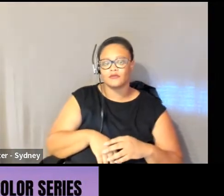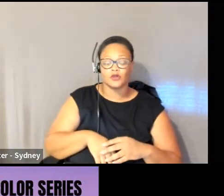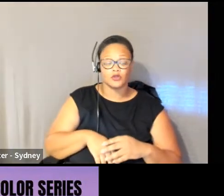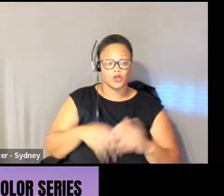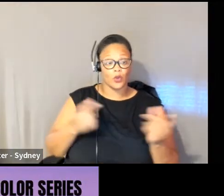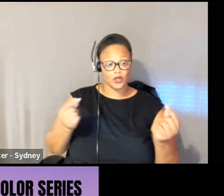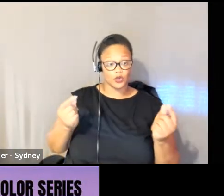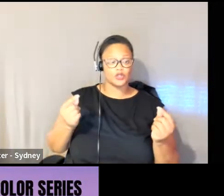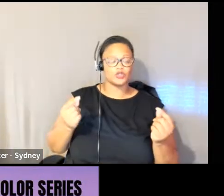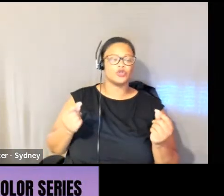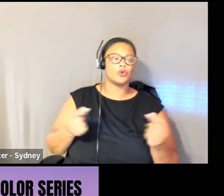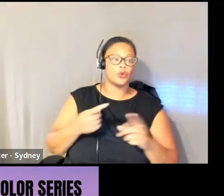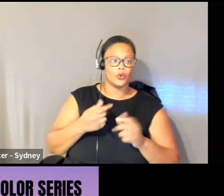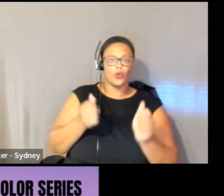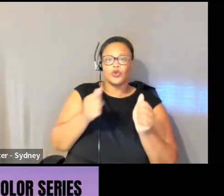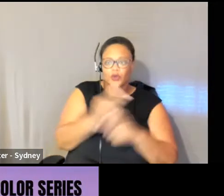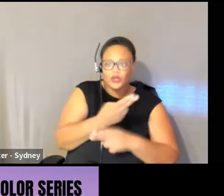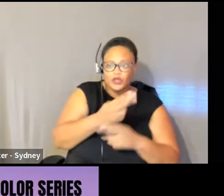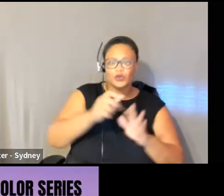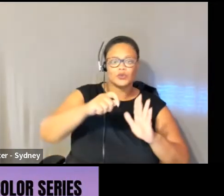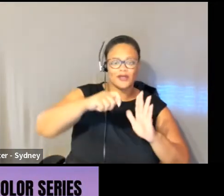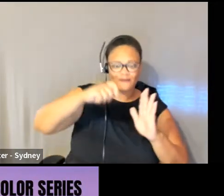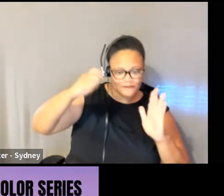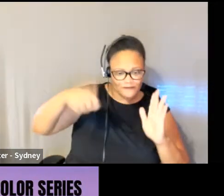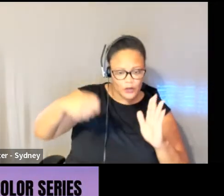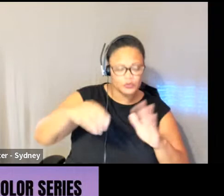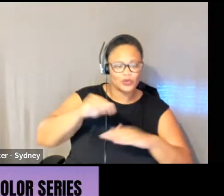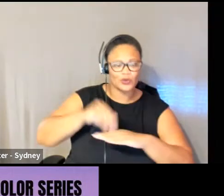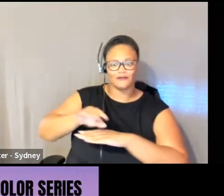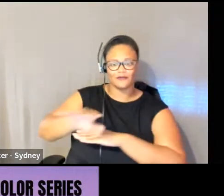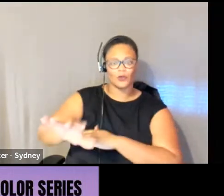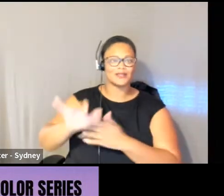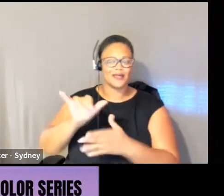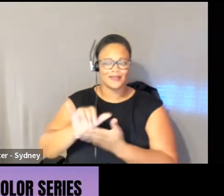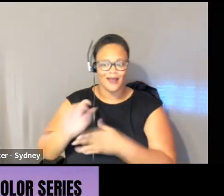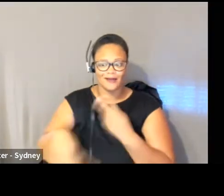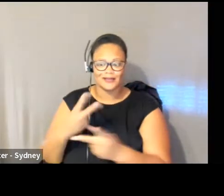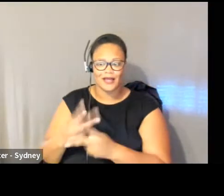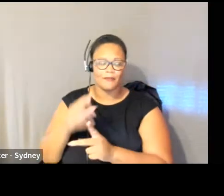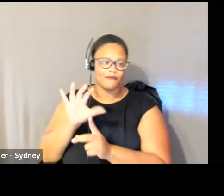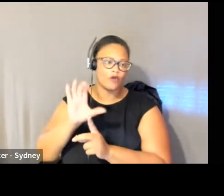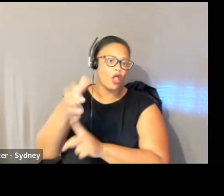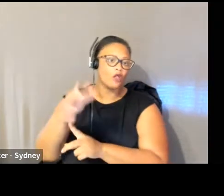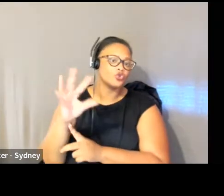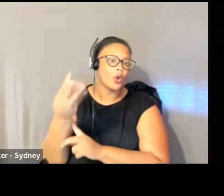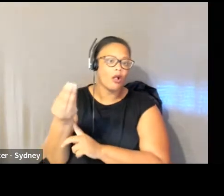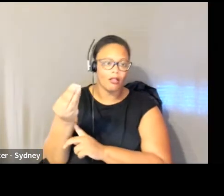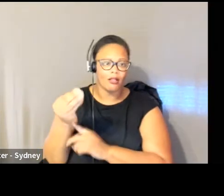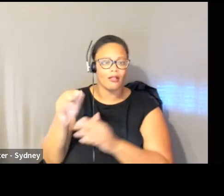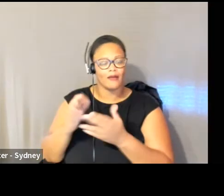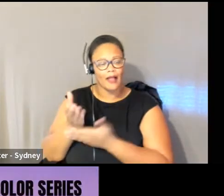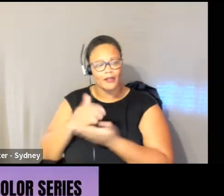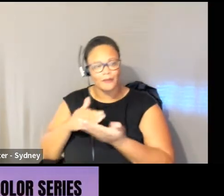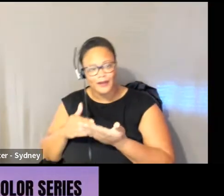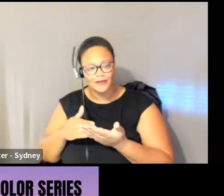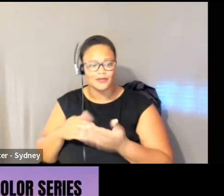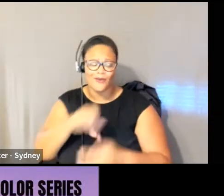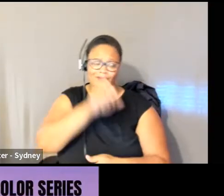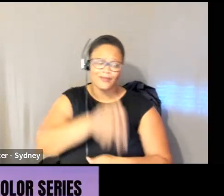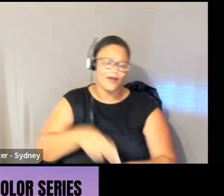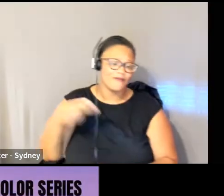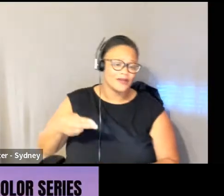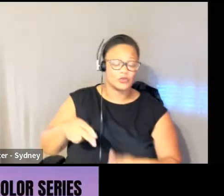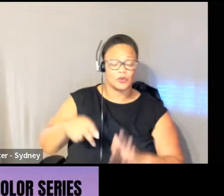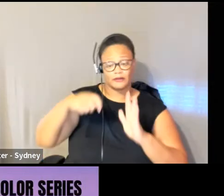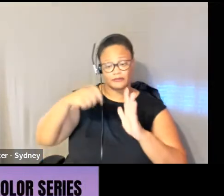influence that kind of cultural element. So for me, I love history, and filmmaking for me was a way to